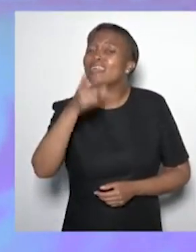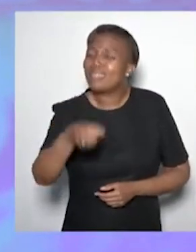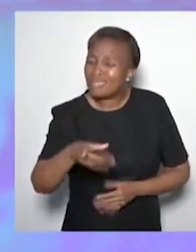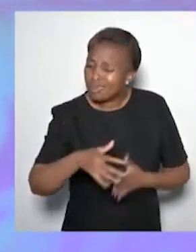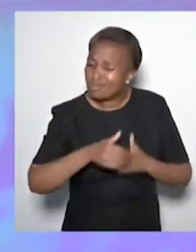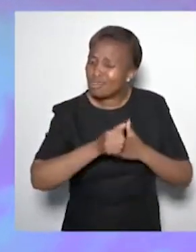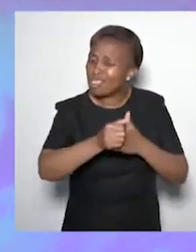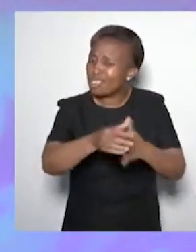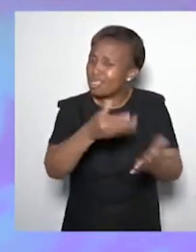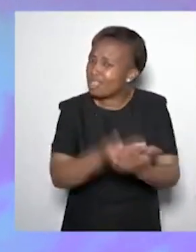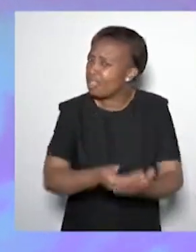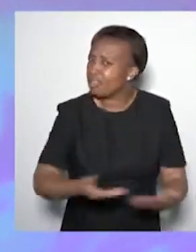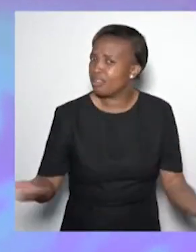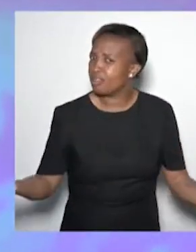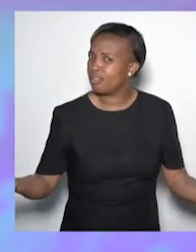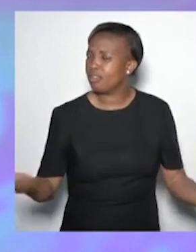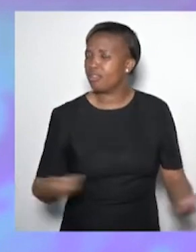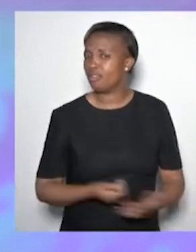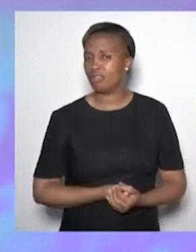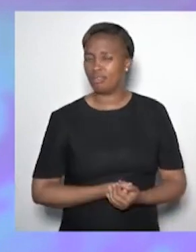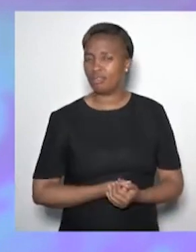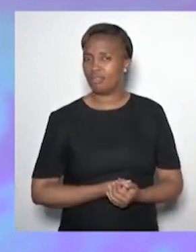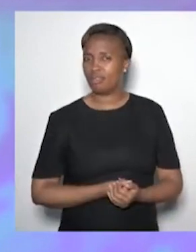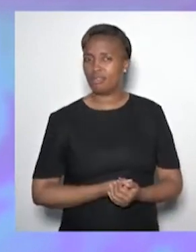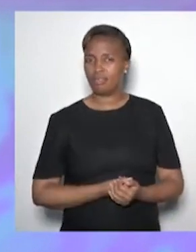they can take part in leadership.